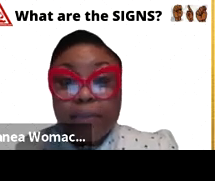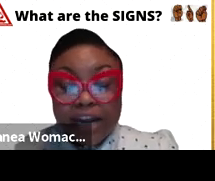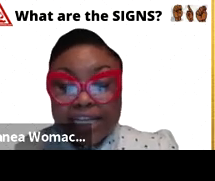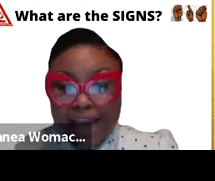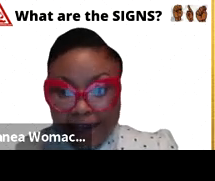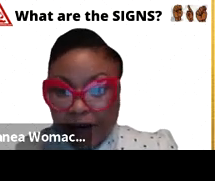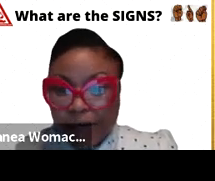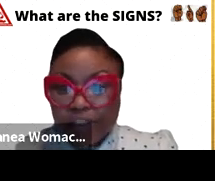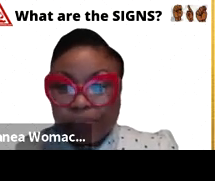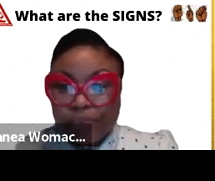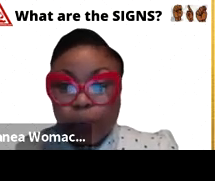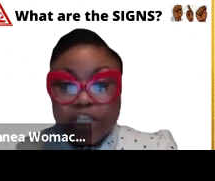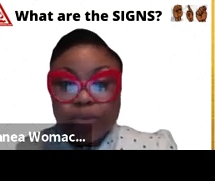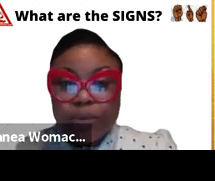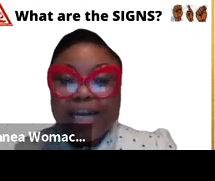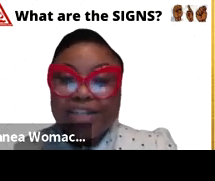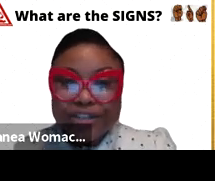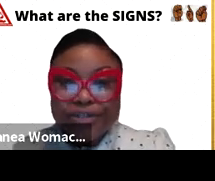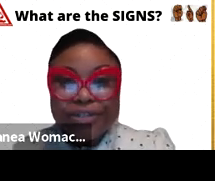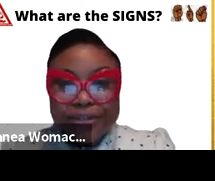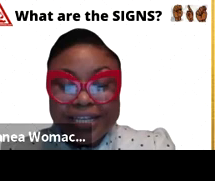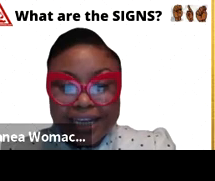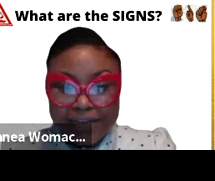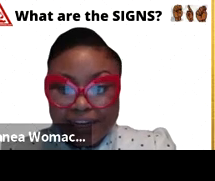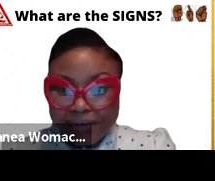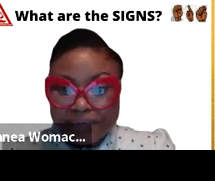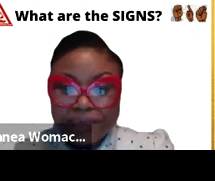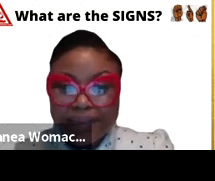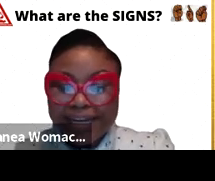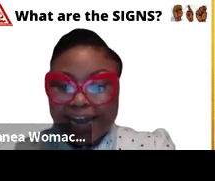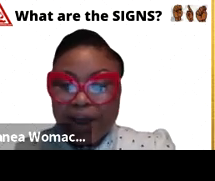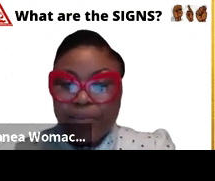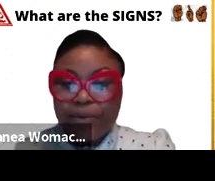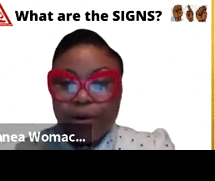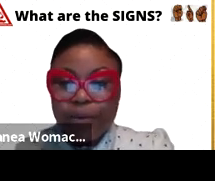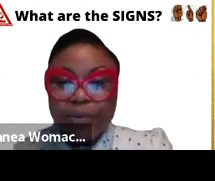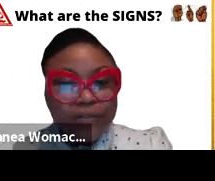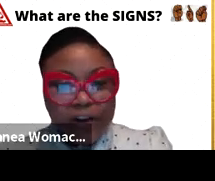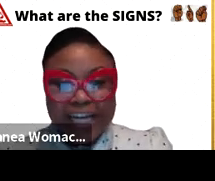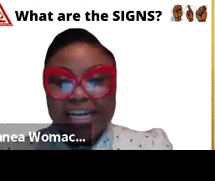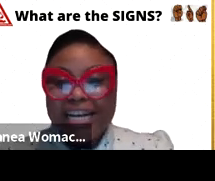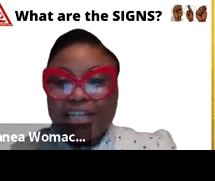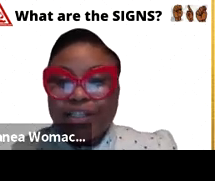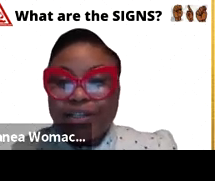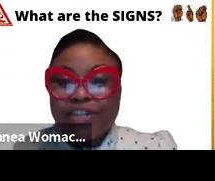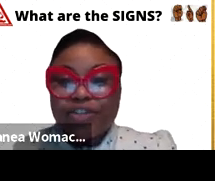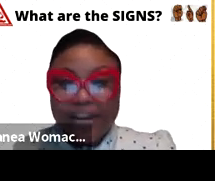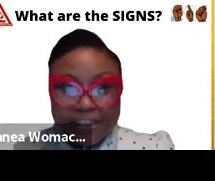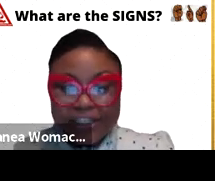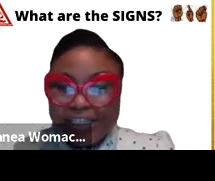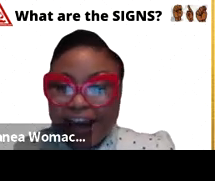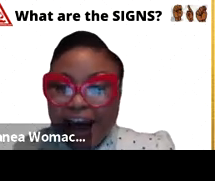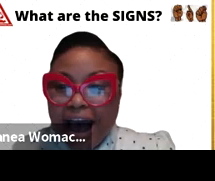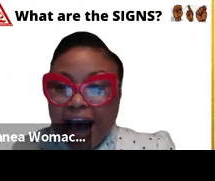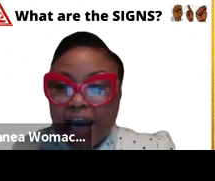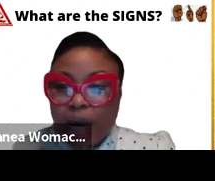of American Sign Language, which we'll be introduced to this evening. Now, before we move on to the